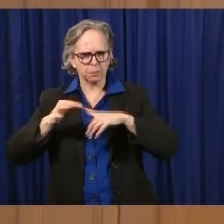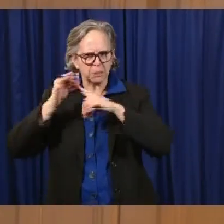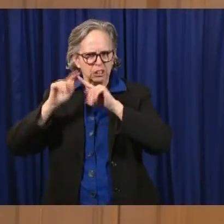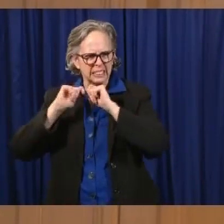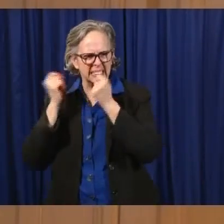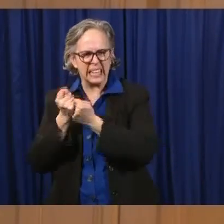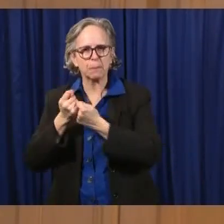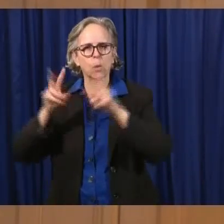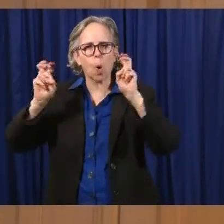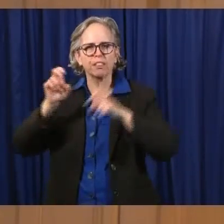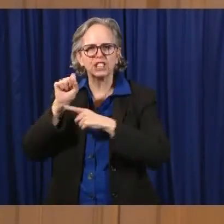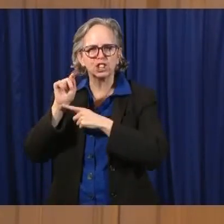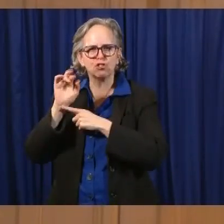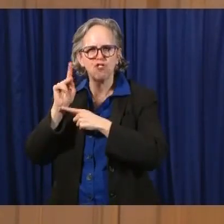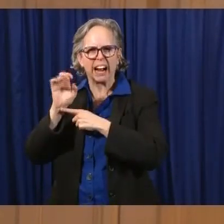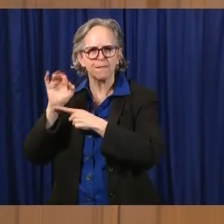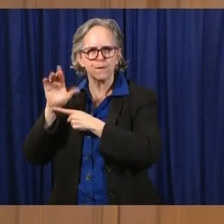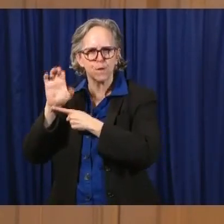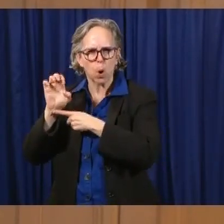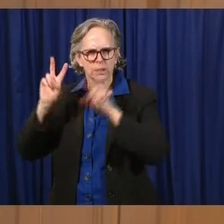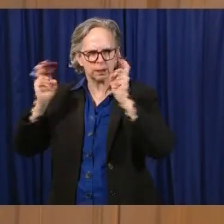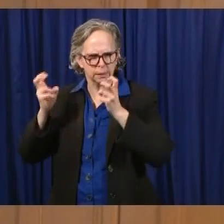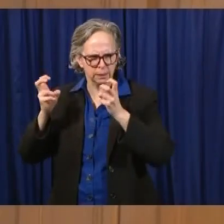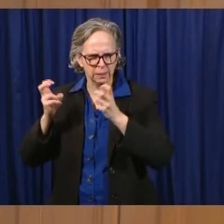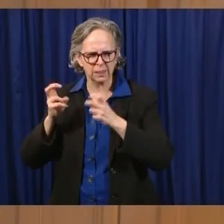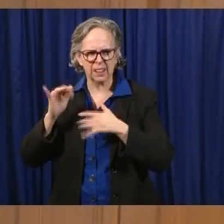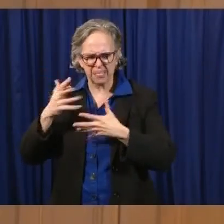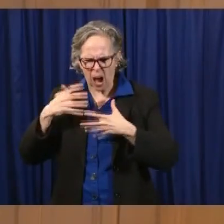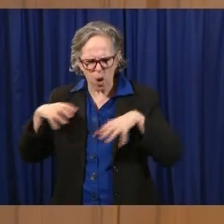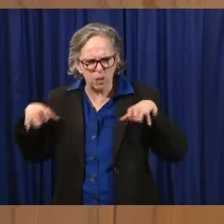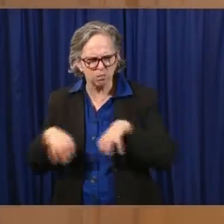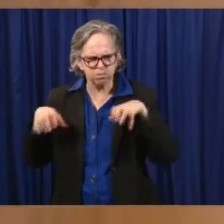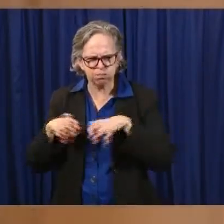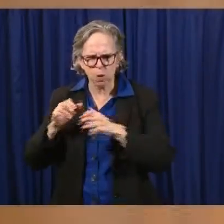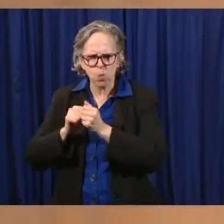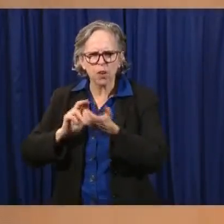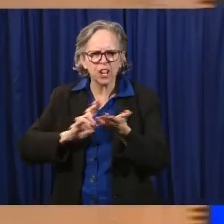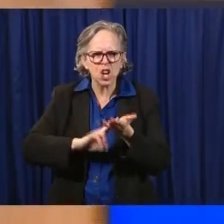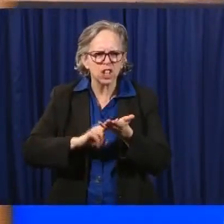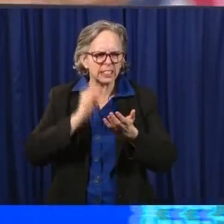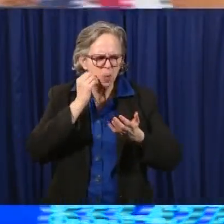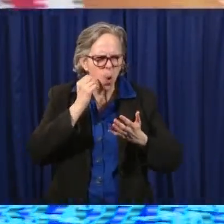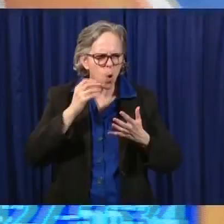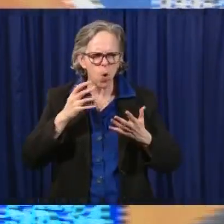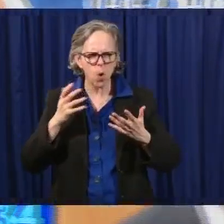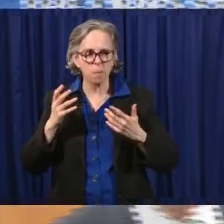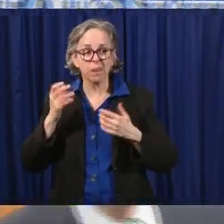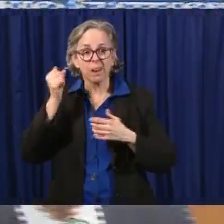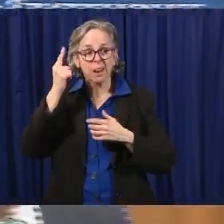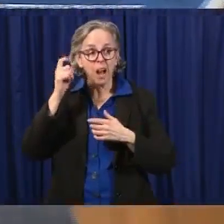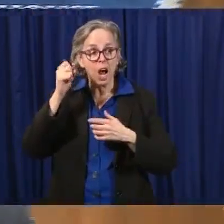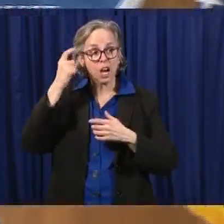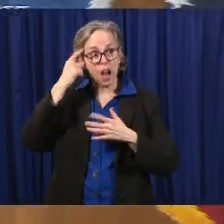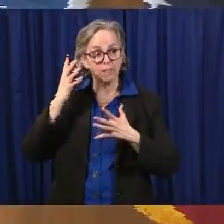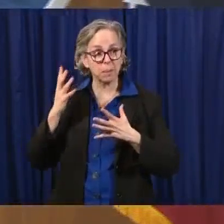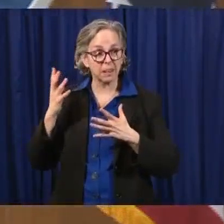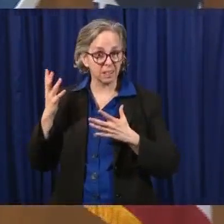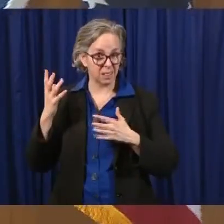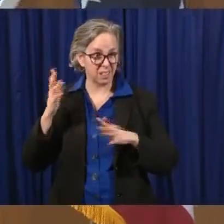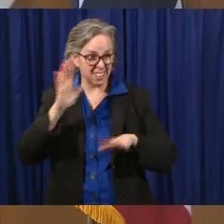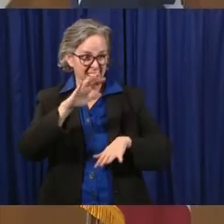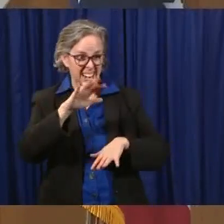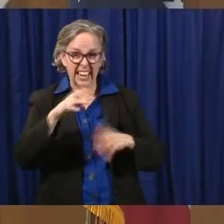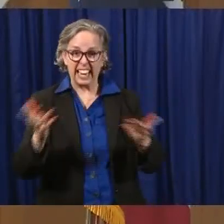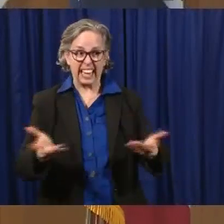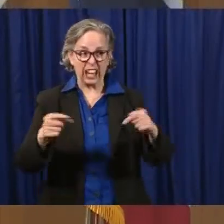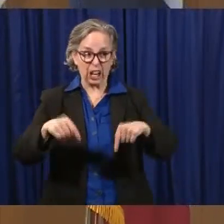hear the details on that, and we'll help out. We have the capacity today in Ohio to get